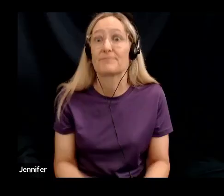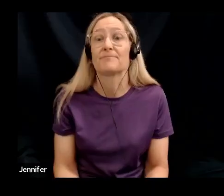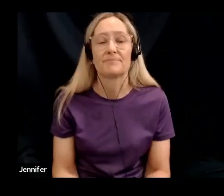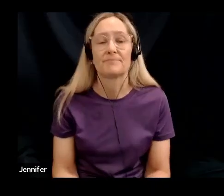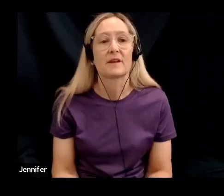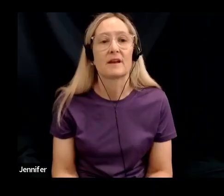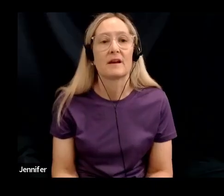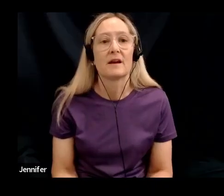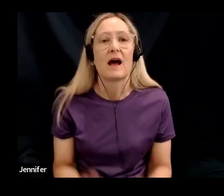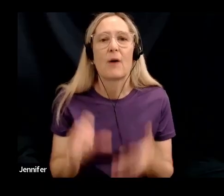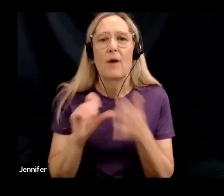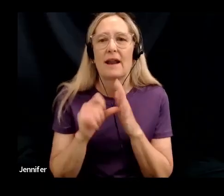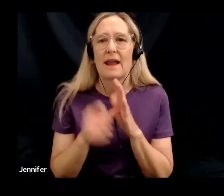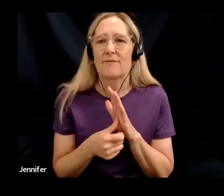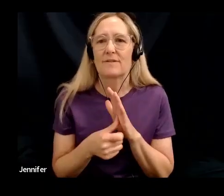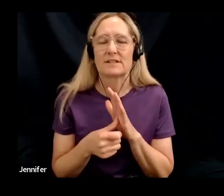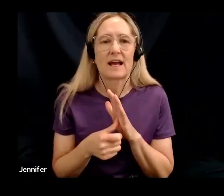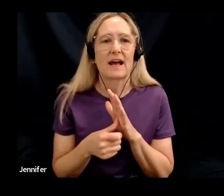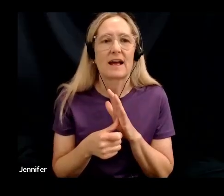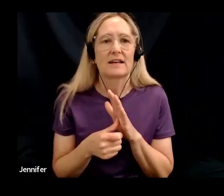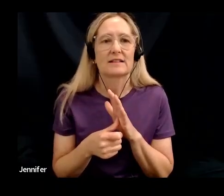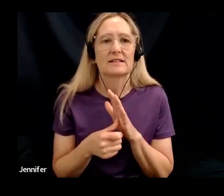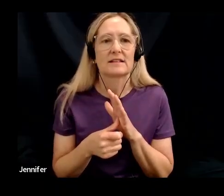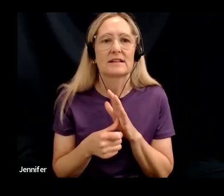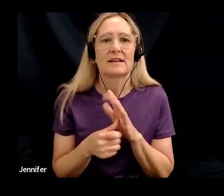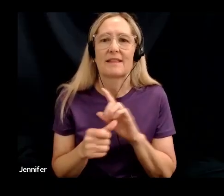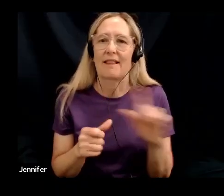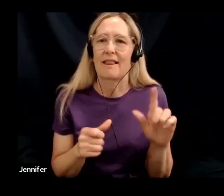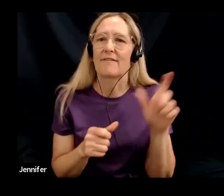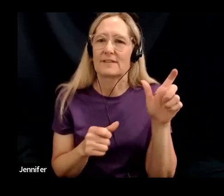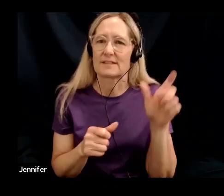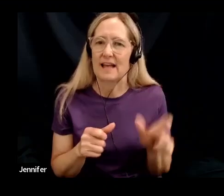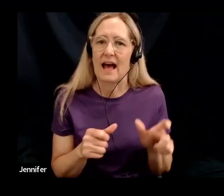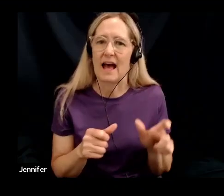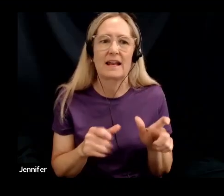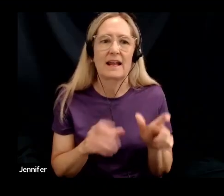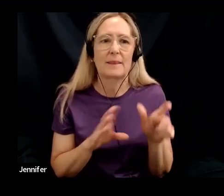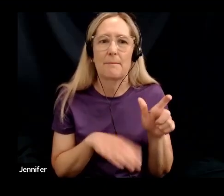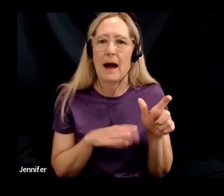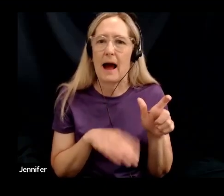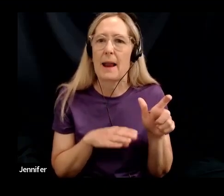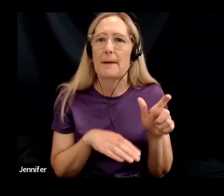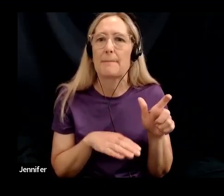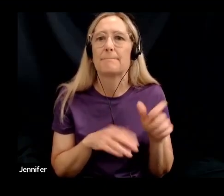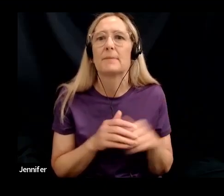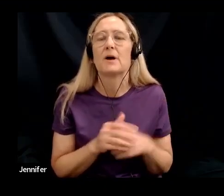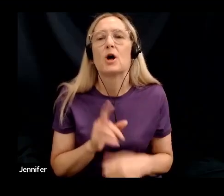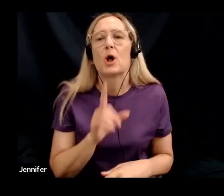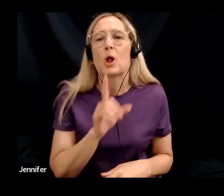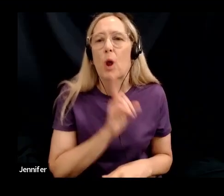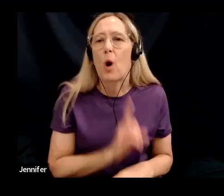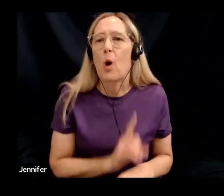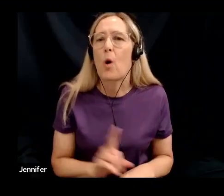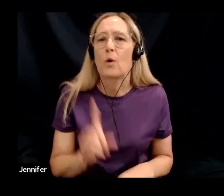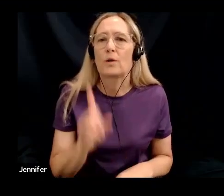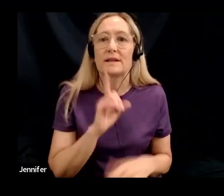I want to just highlight this on the left-hand side, the very bottom. Again, I mentioned loneliness a couple slides ago.